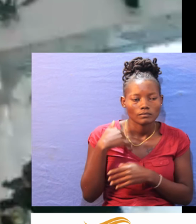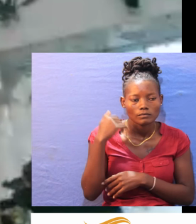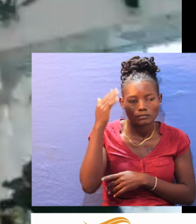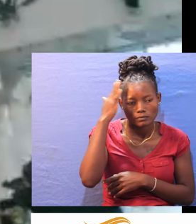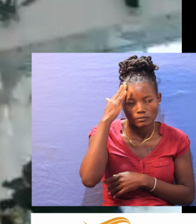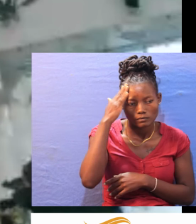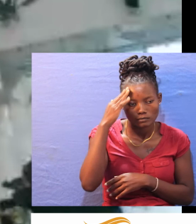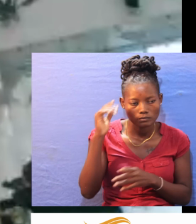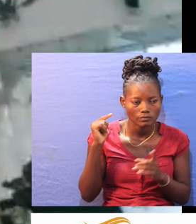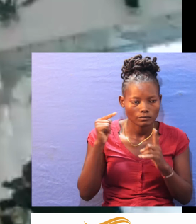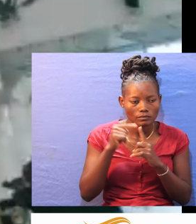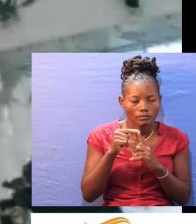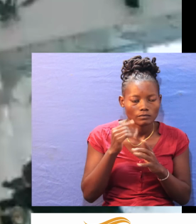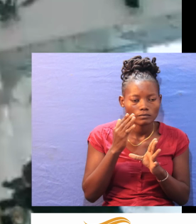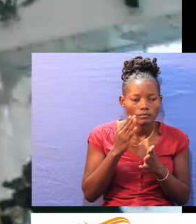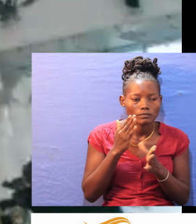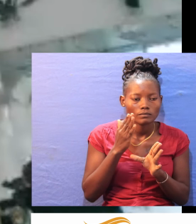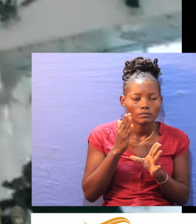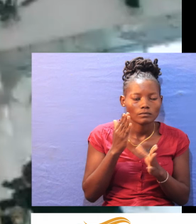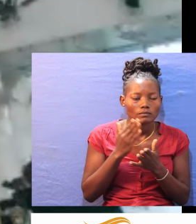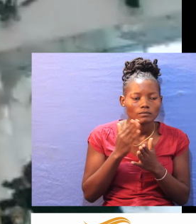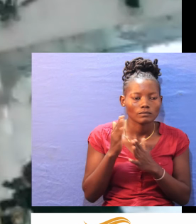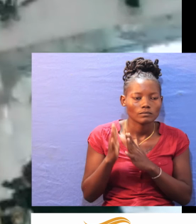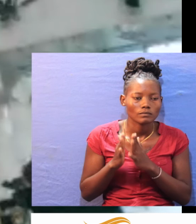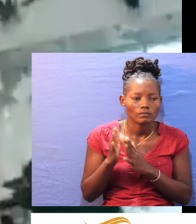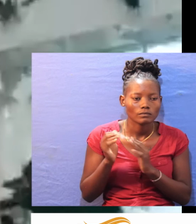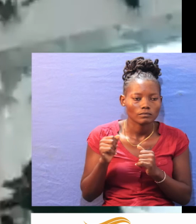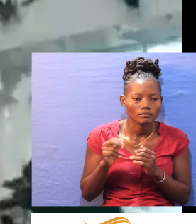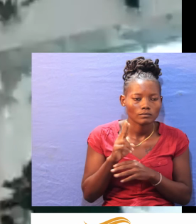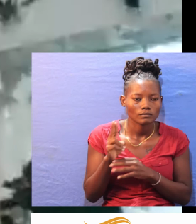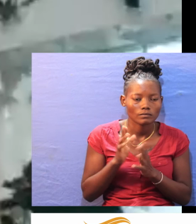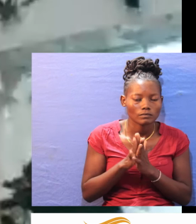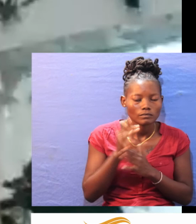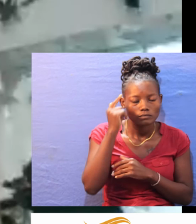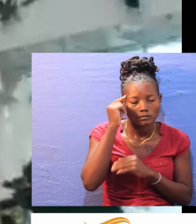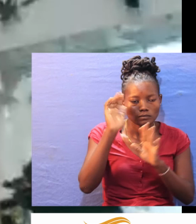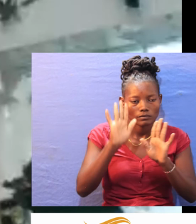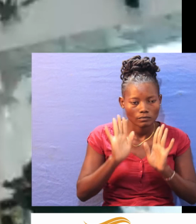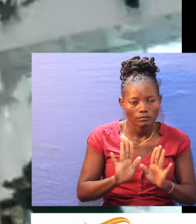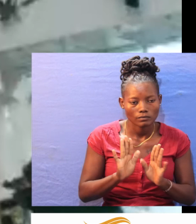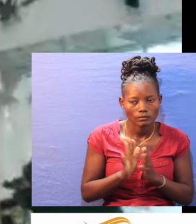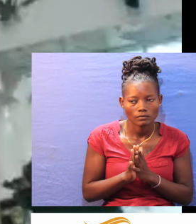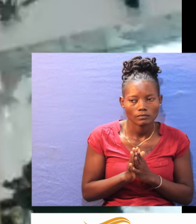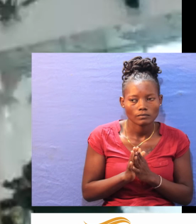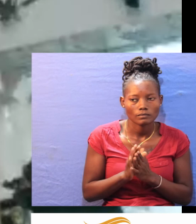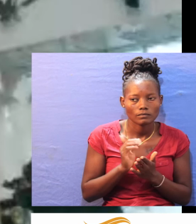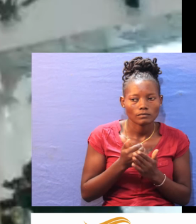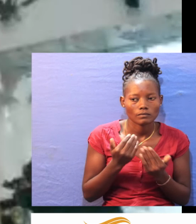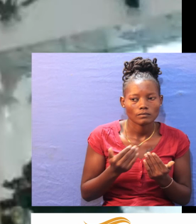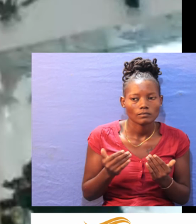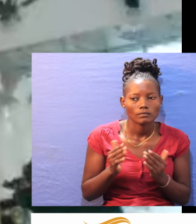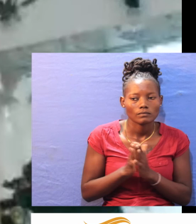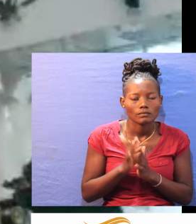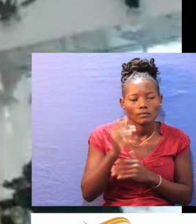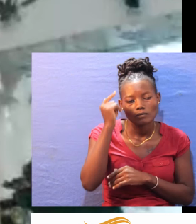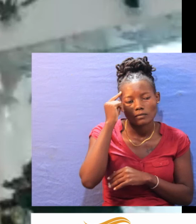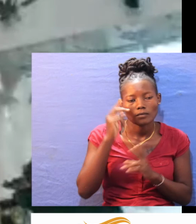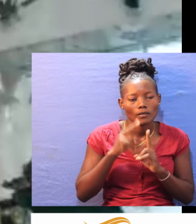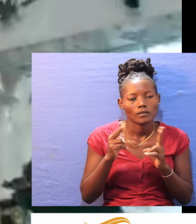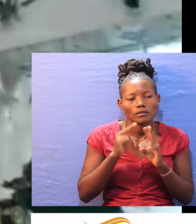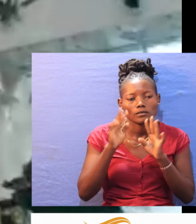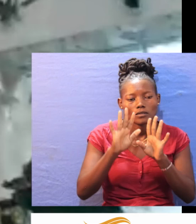setting as a coach there. And I think it's important, just as simple, I think it's very